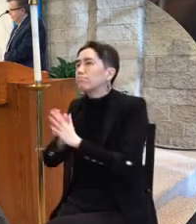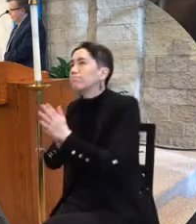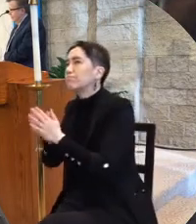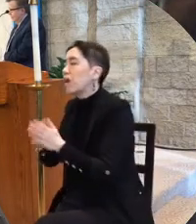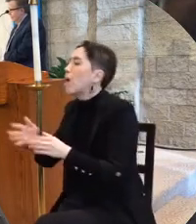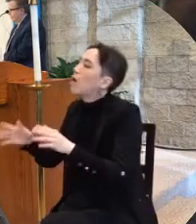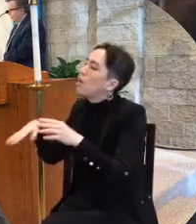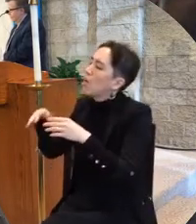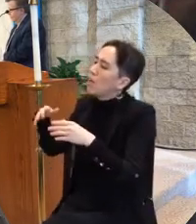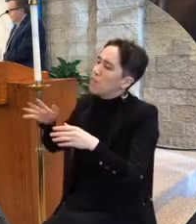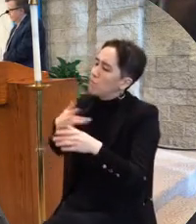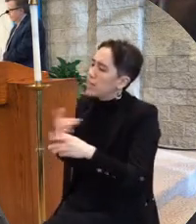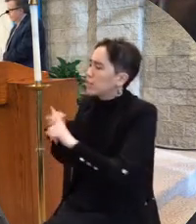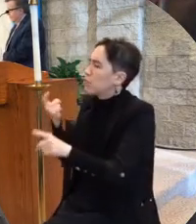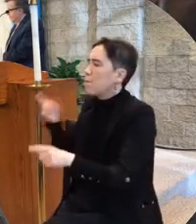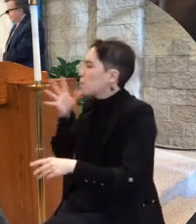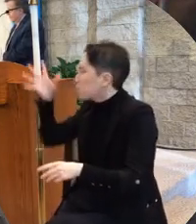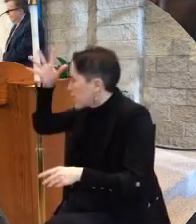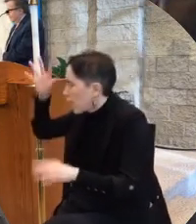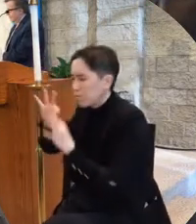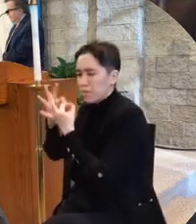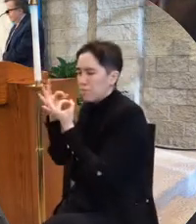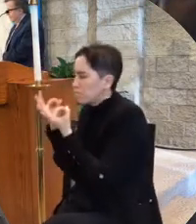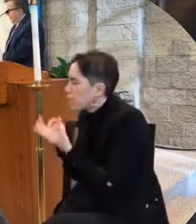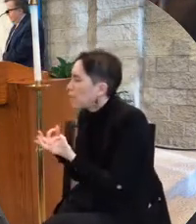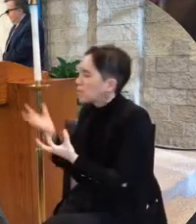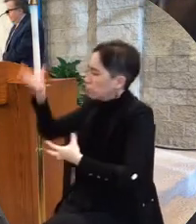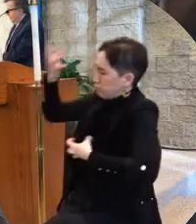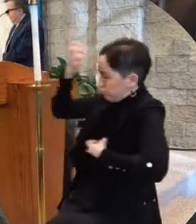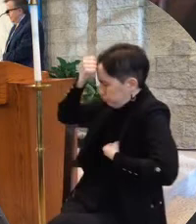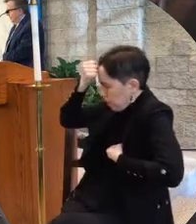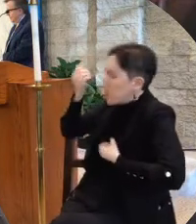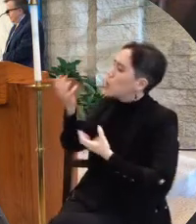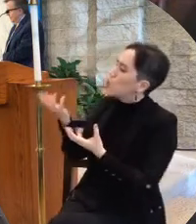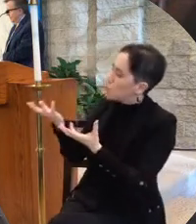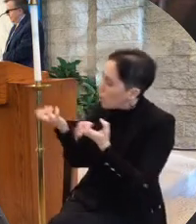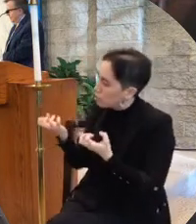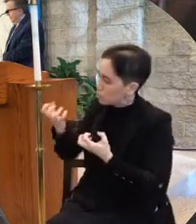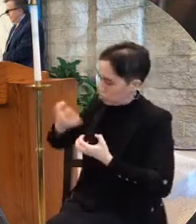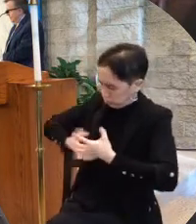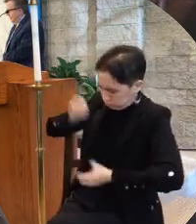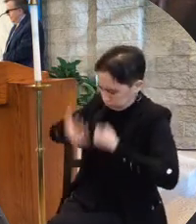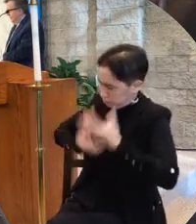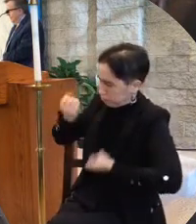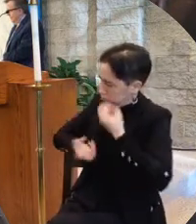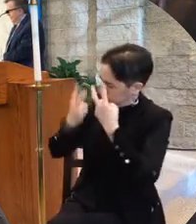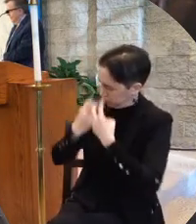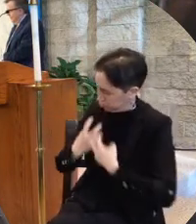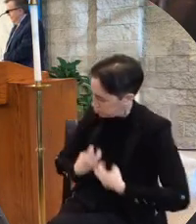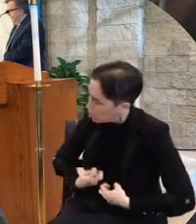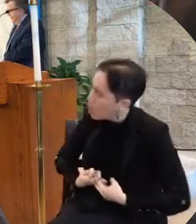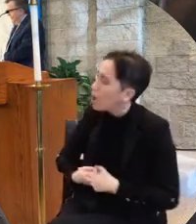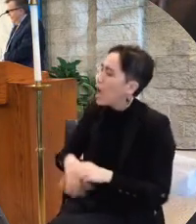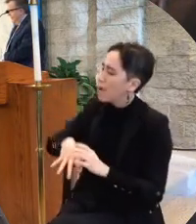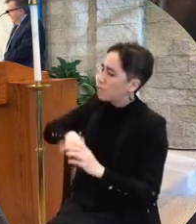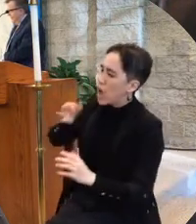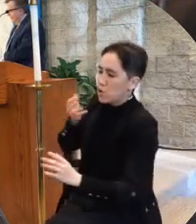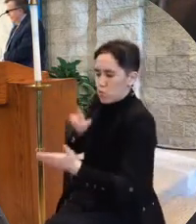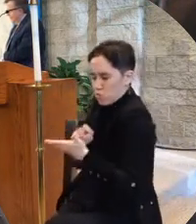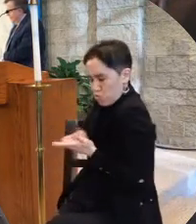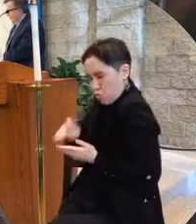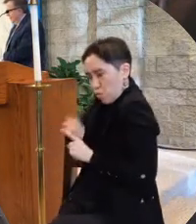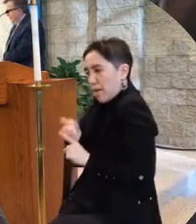them transmuted and transformed into your wholeness. So that's what this is about. It's from that place, from that exalted place,